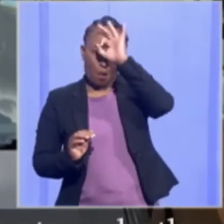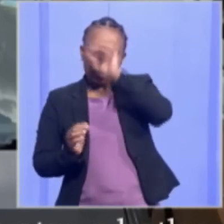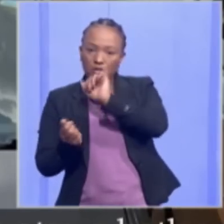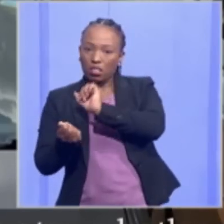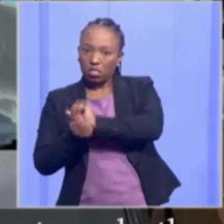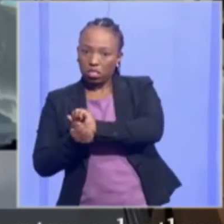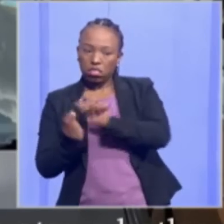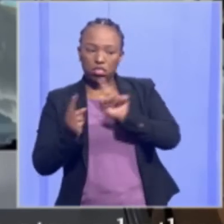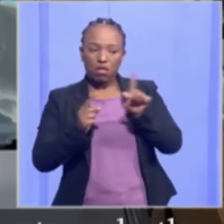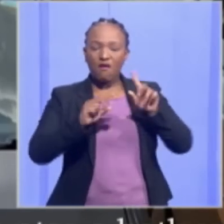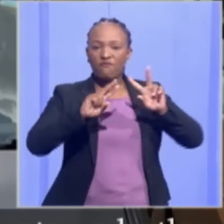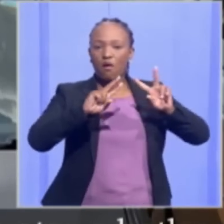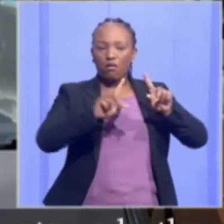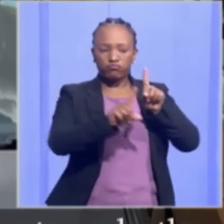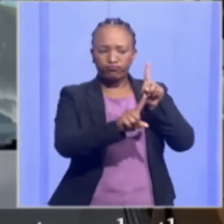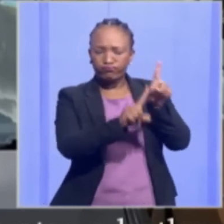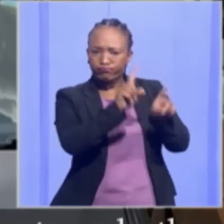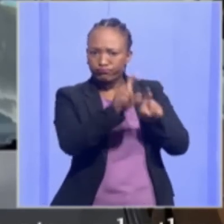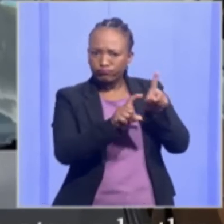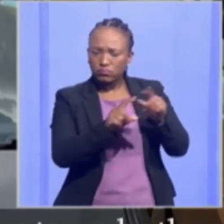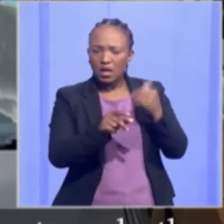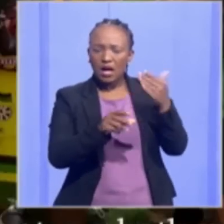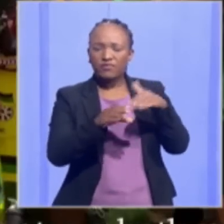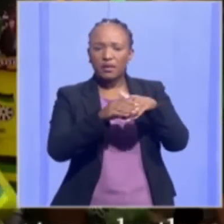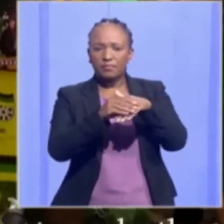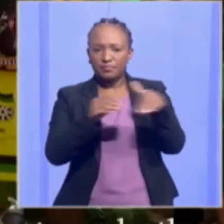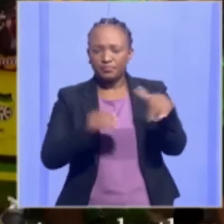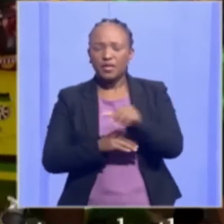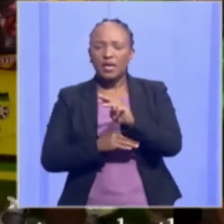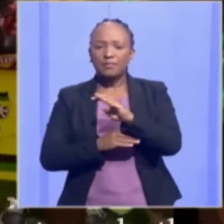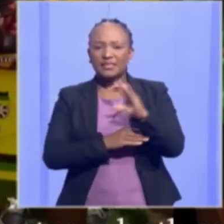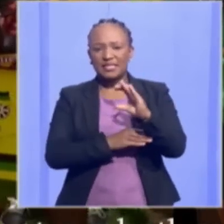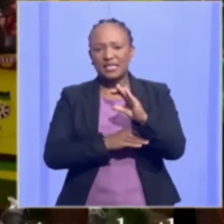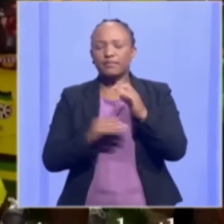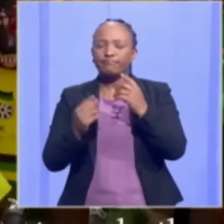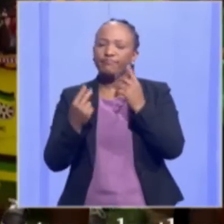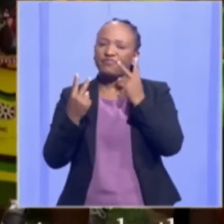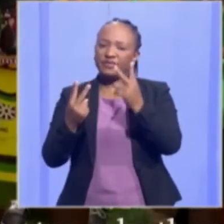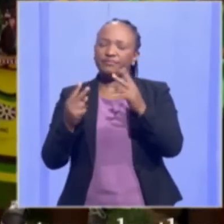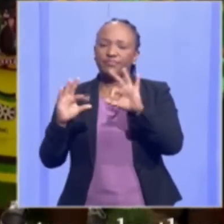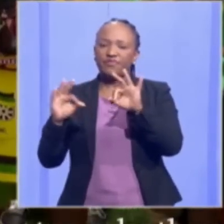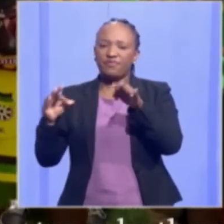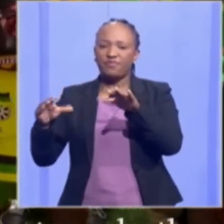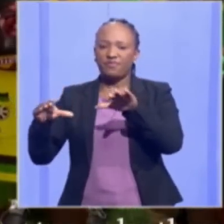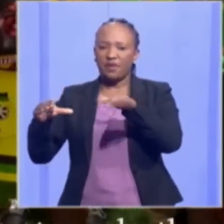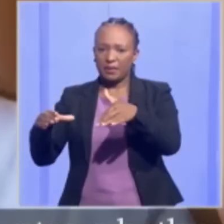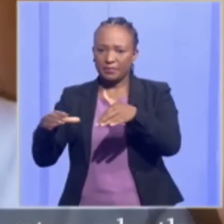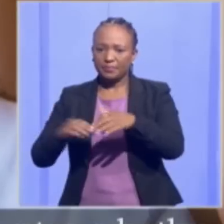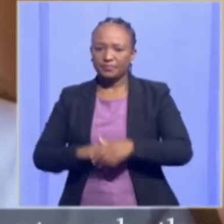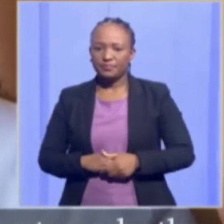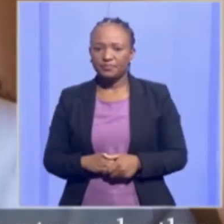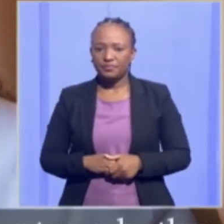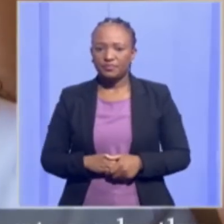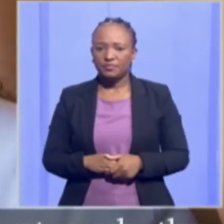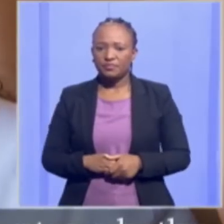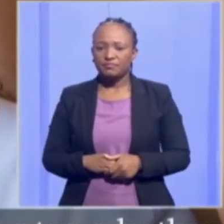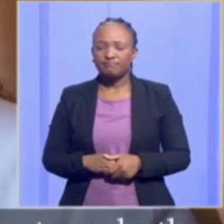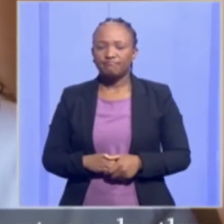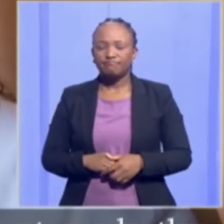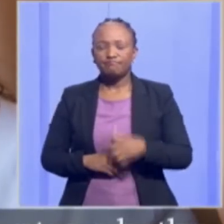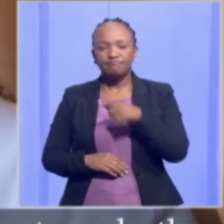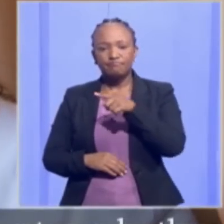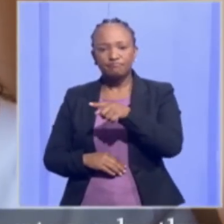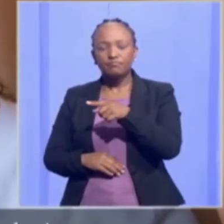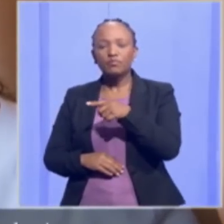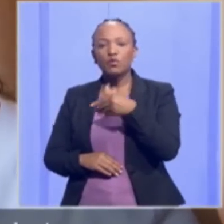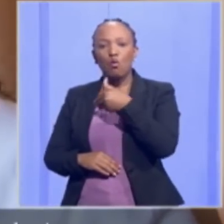MMC wa kgodiso ya meralo ya ntlafatso Ekurhuleni o etetse lelapa. It pains us to see umama akule